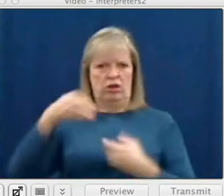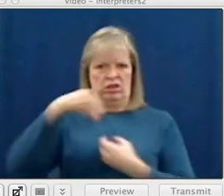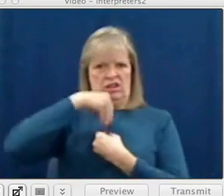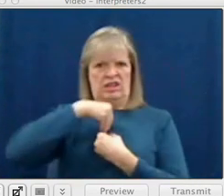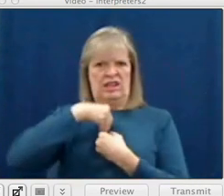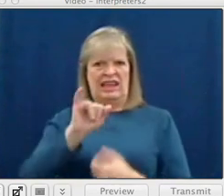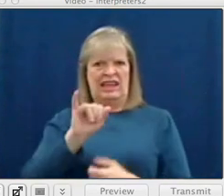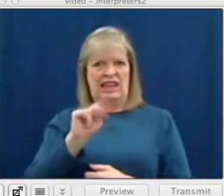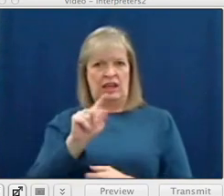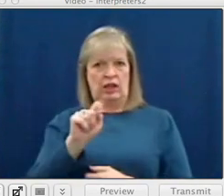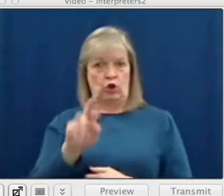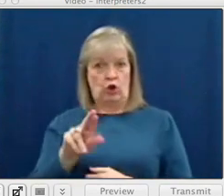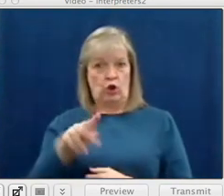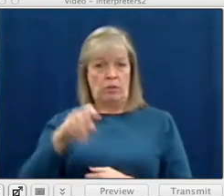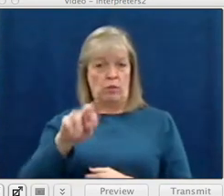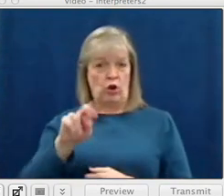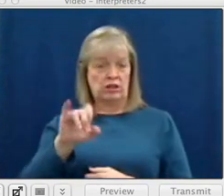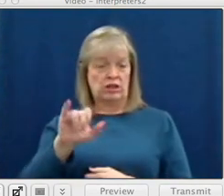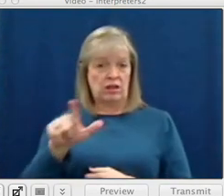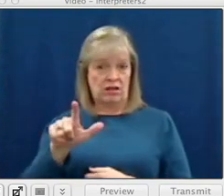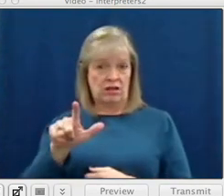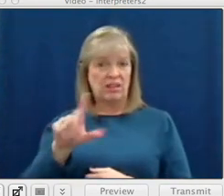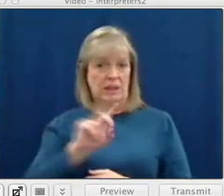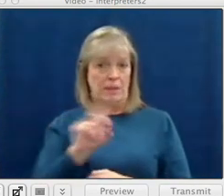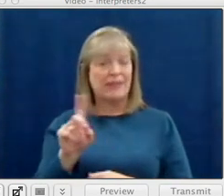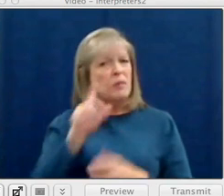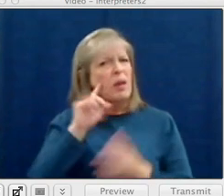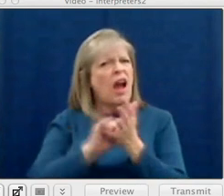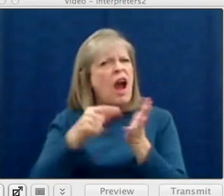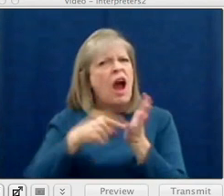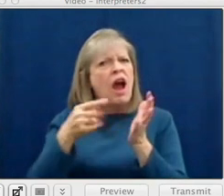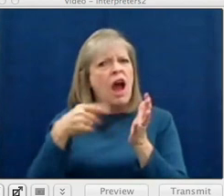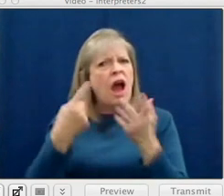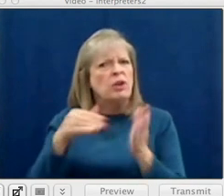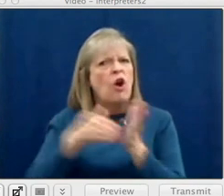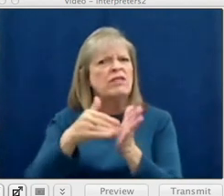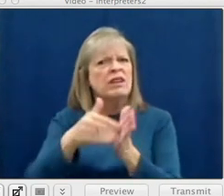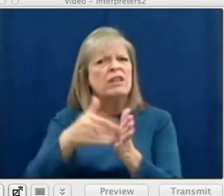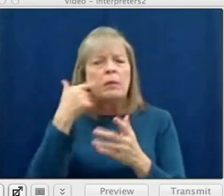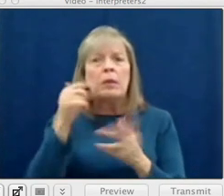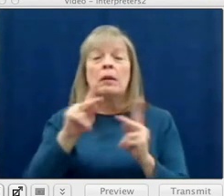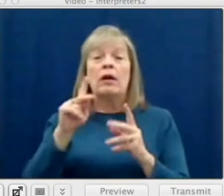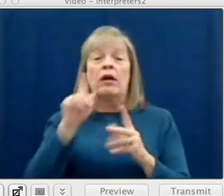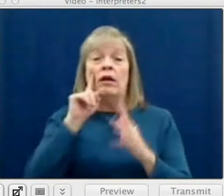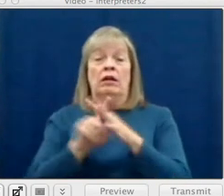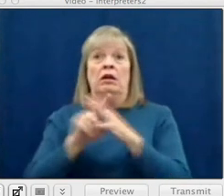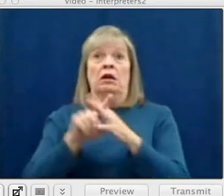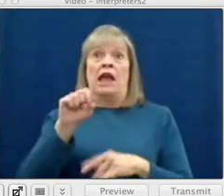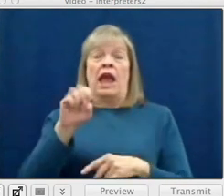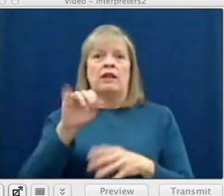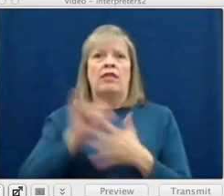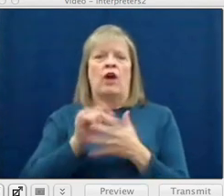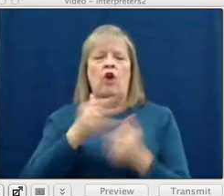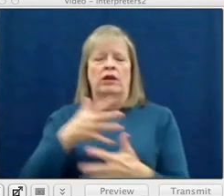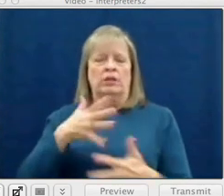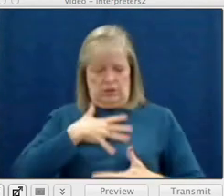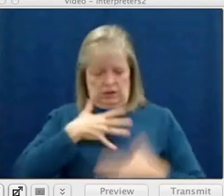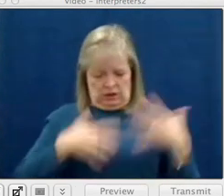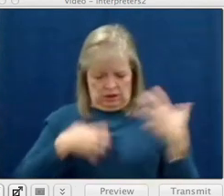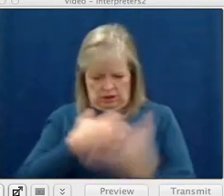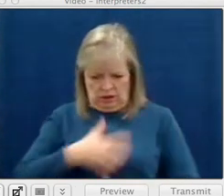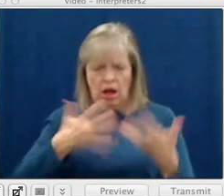people bring a case that stirred up for them a lot of emotions. But even still, even when